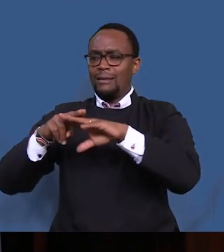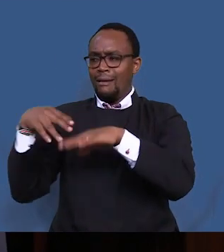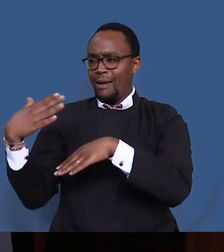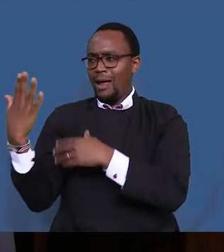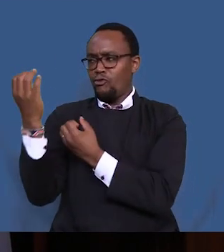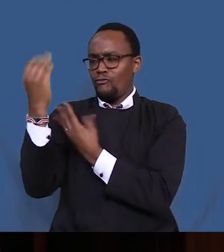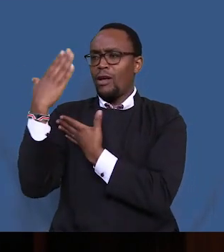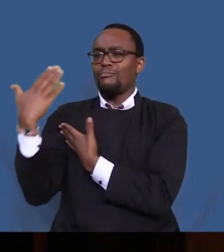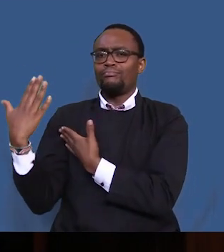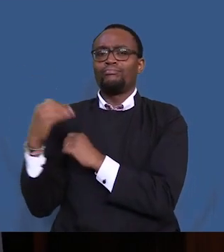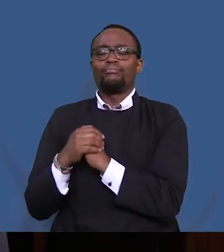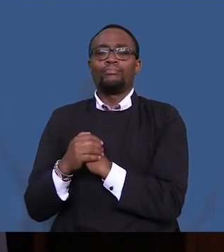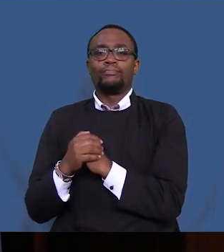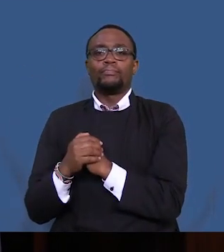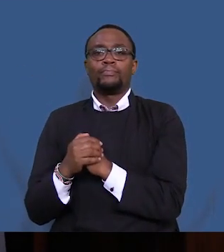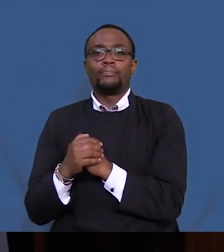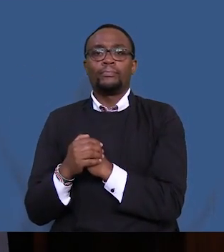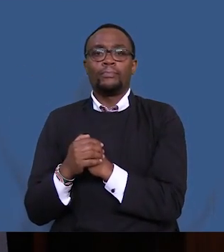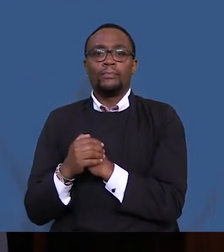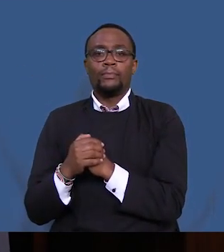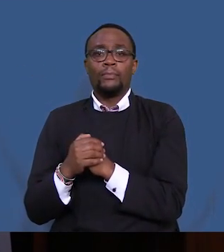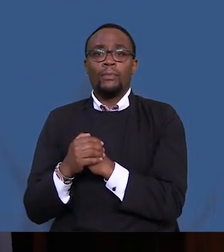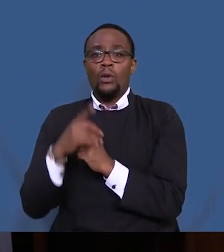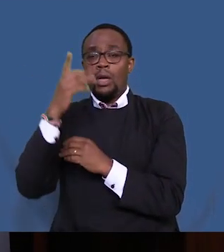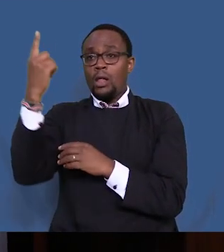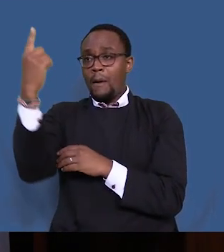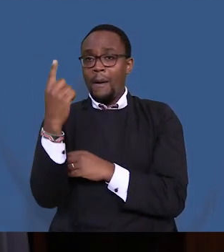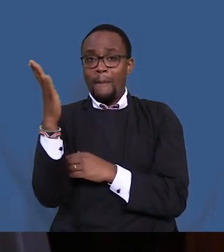on the right hand of God the Father Almighty. He will come